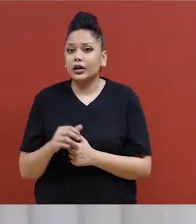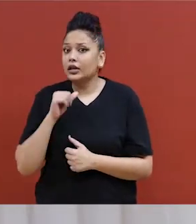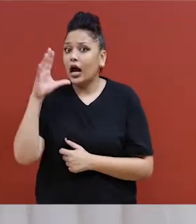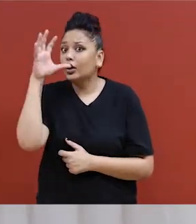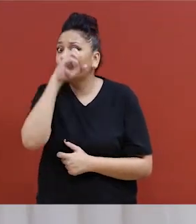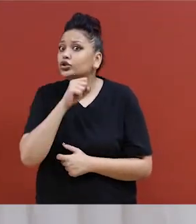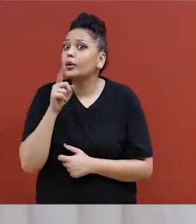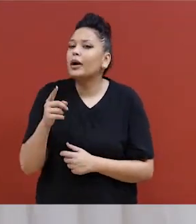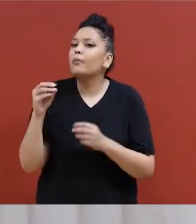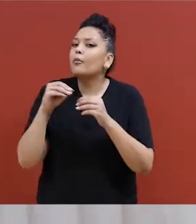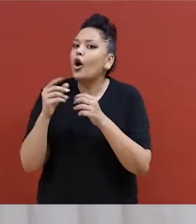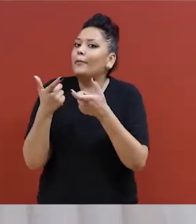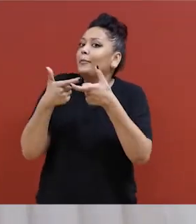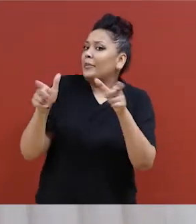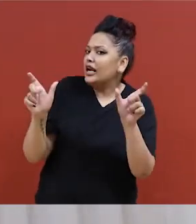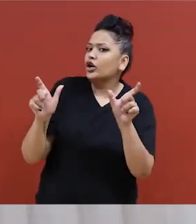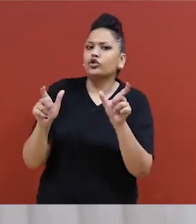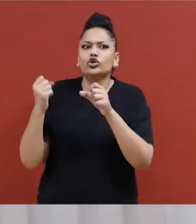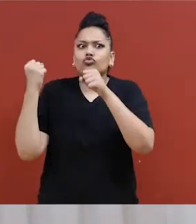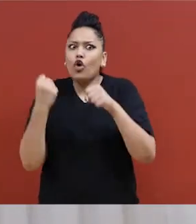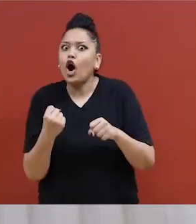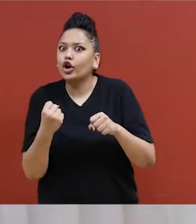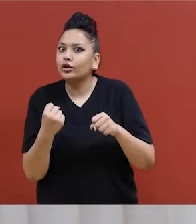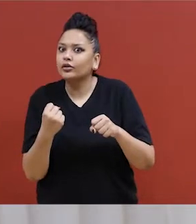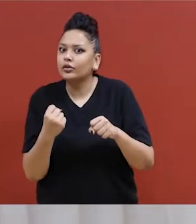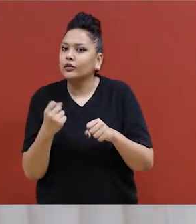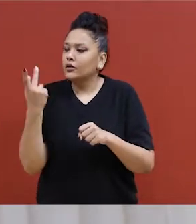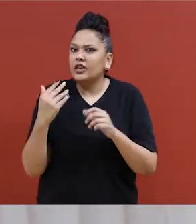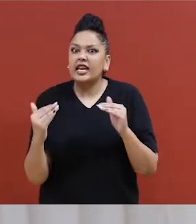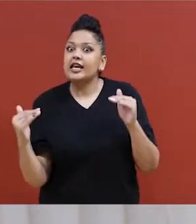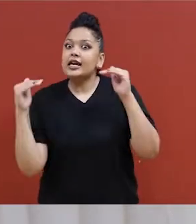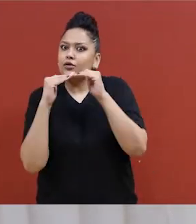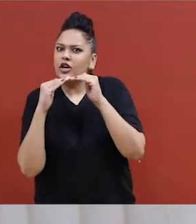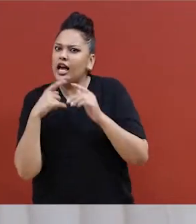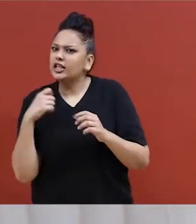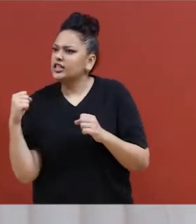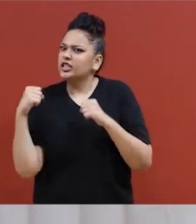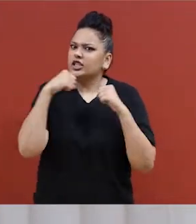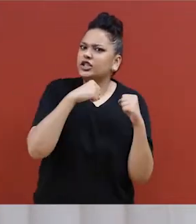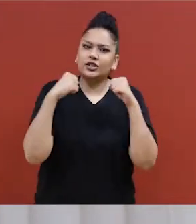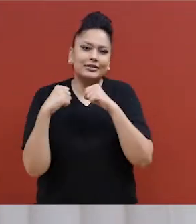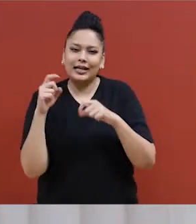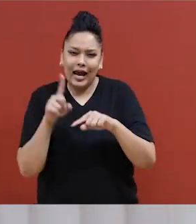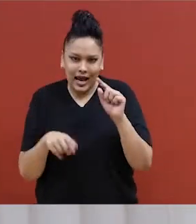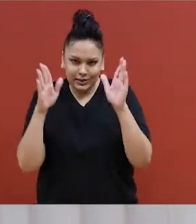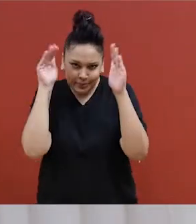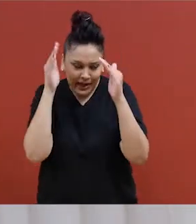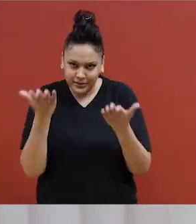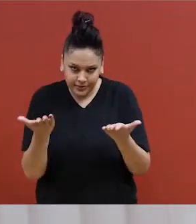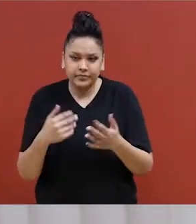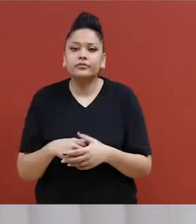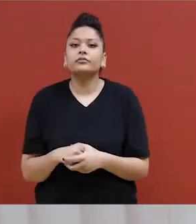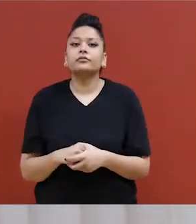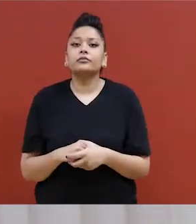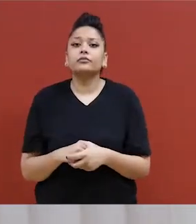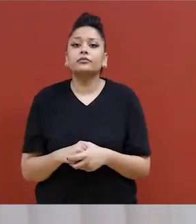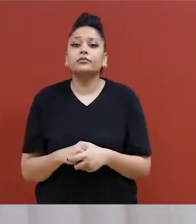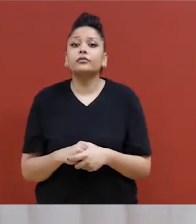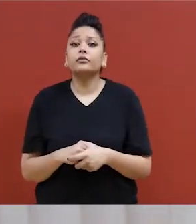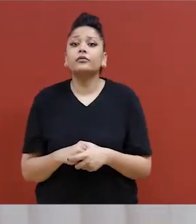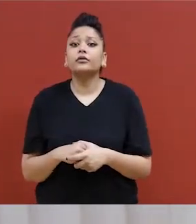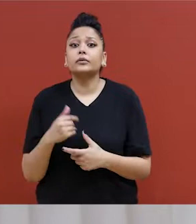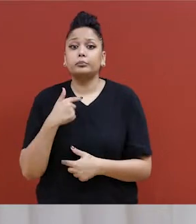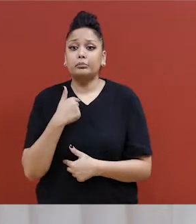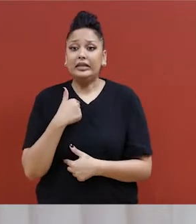just assume the attacker is bigger and stronger than we are. Instead, what we're doing is using big body